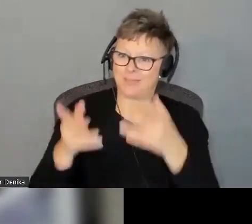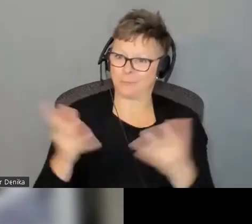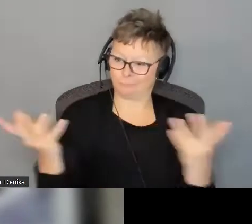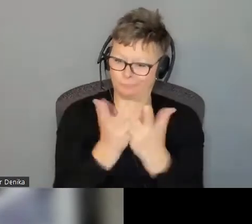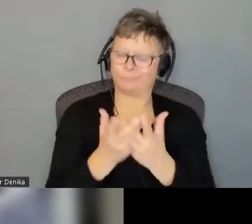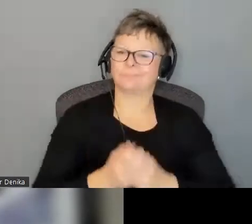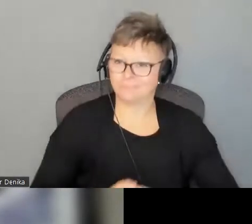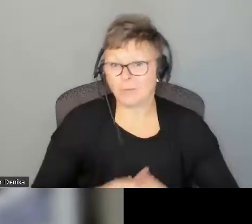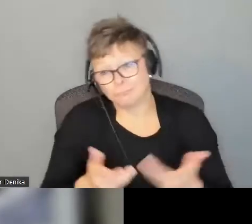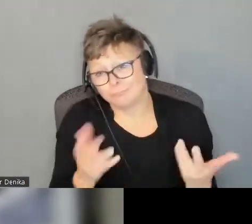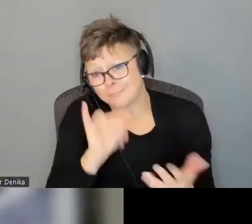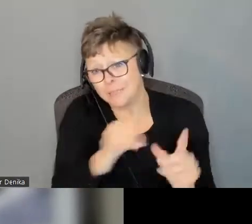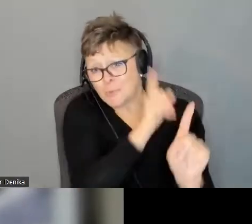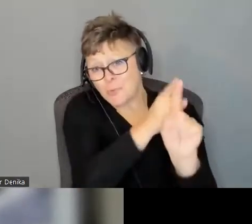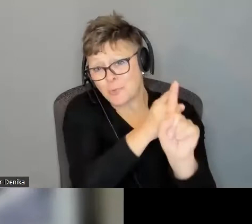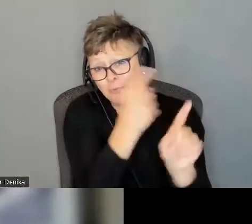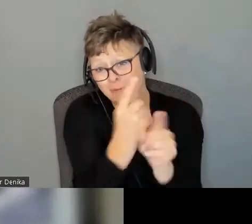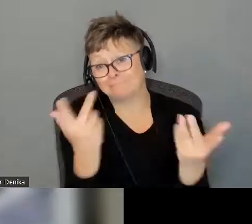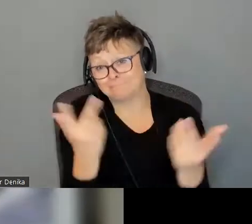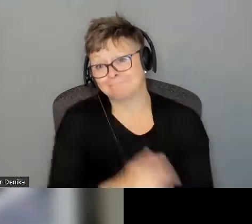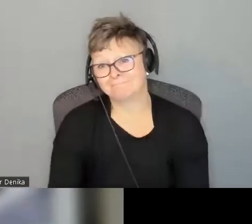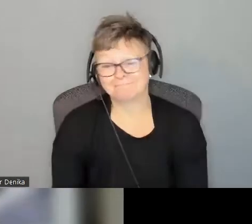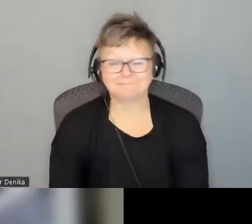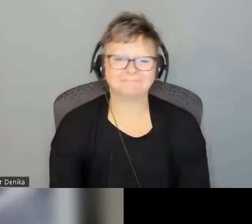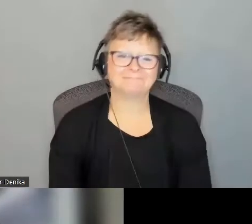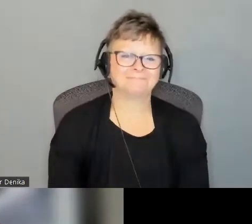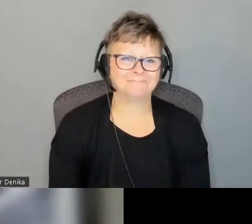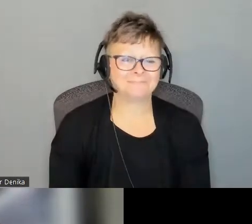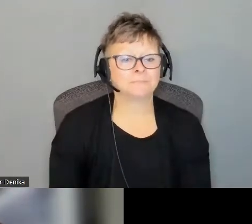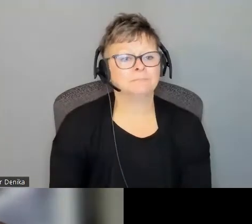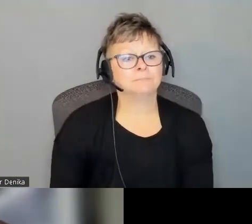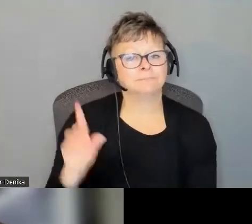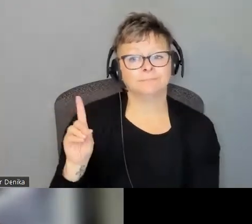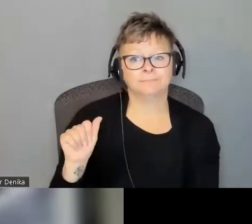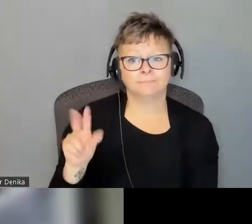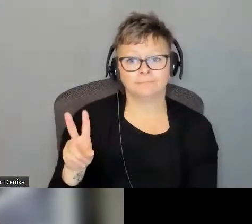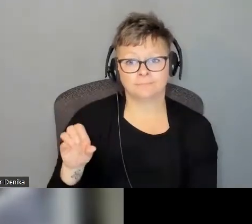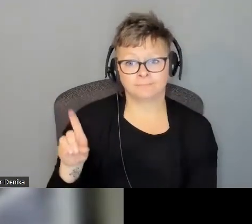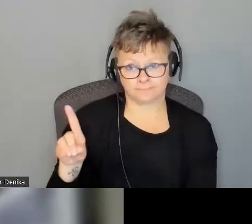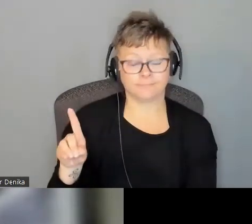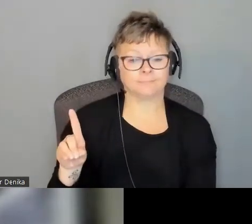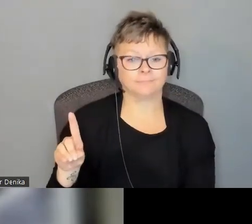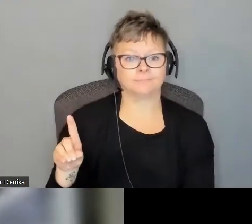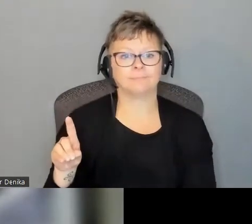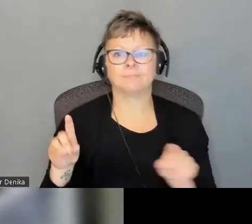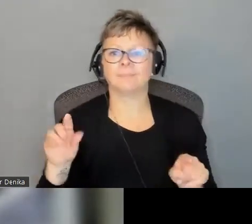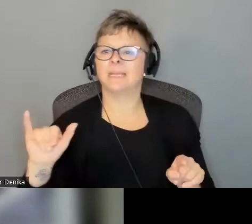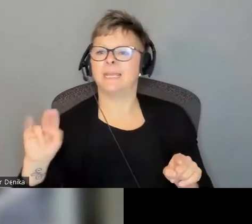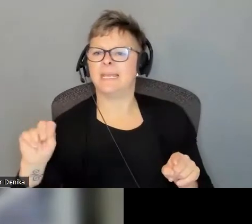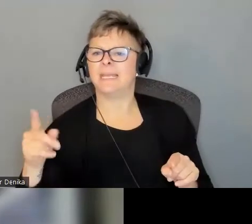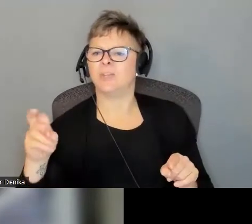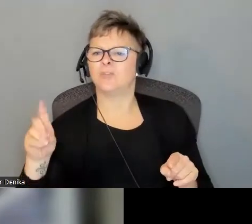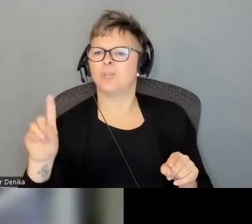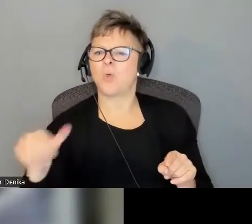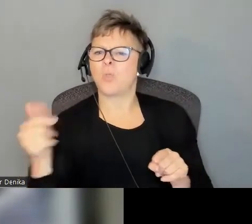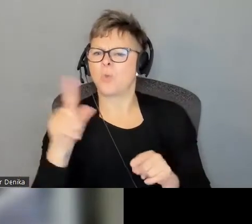looking for, right, at the end of the day. And Ingrid, we've got another question there, which is I think is also quite interesting. How does